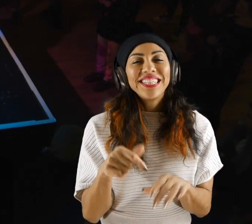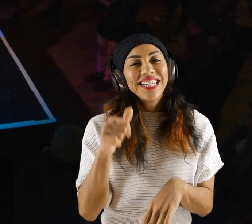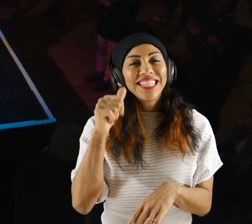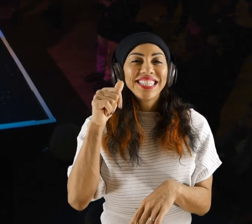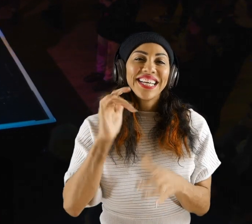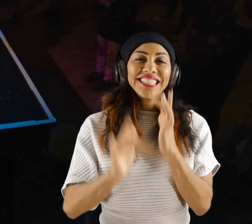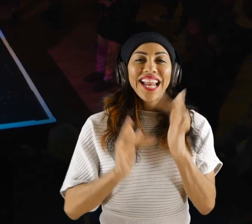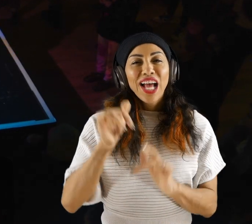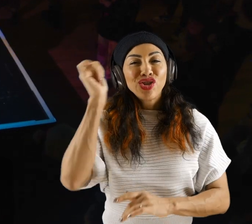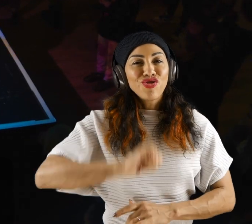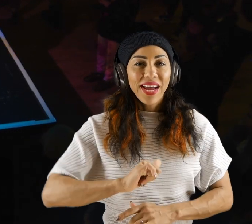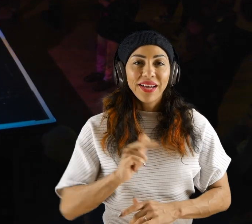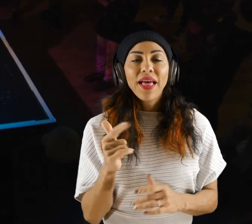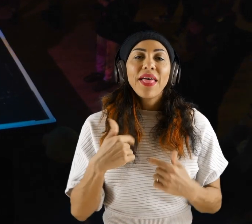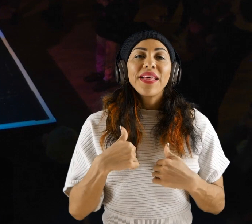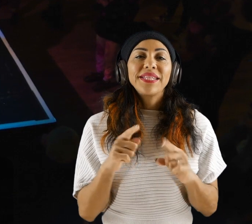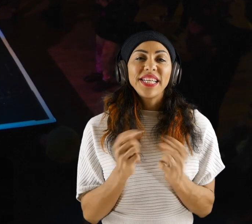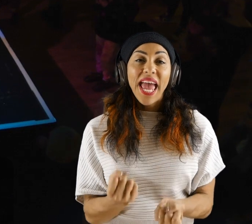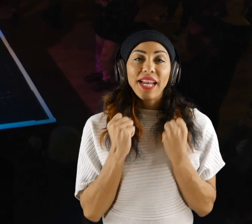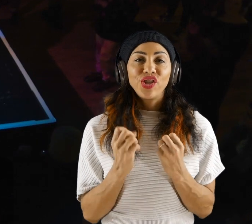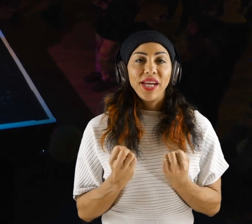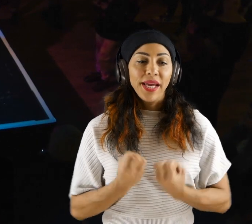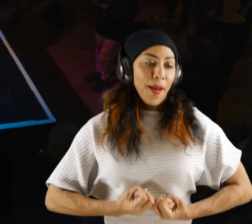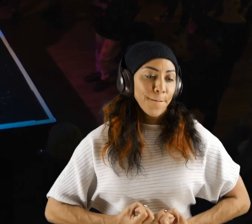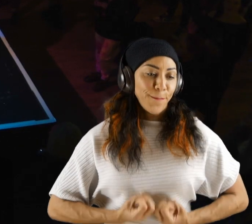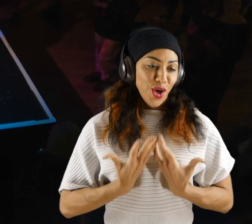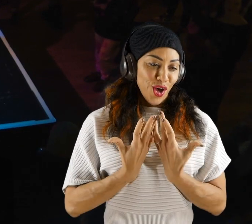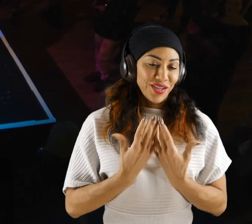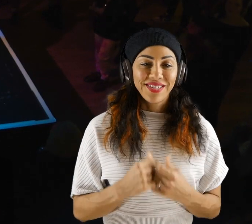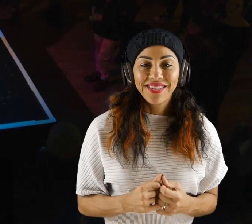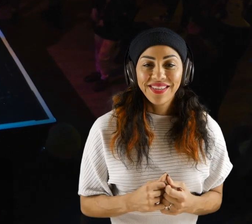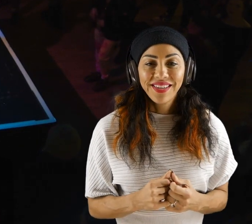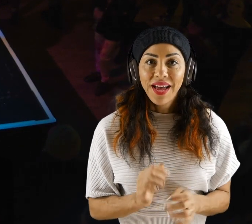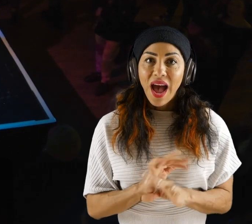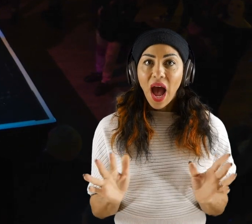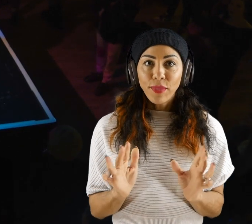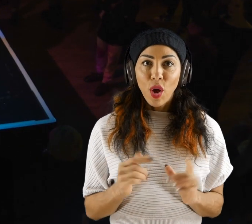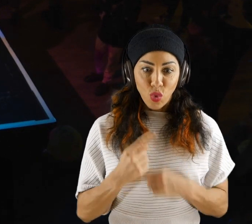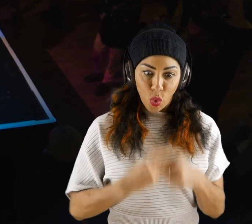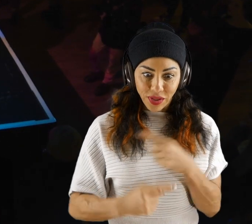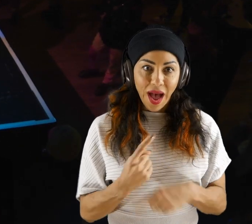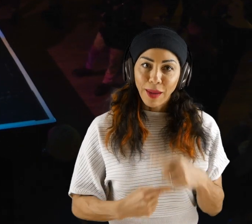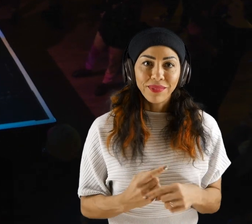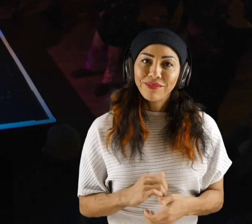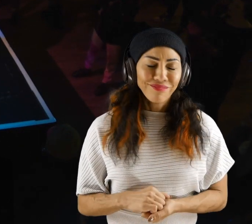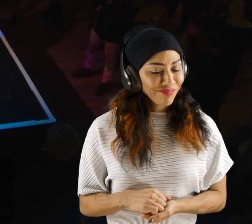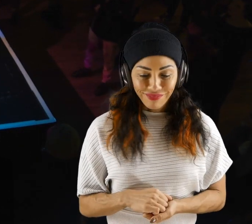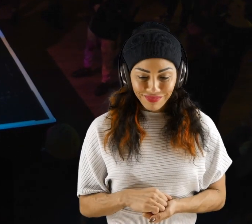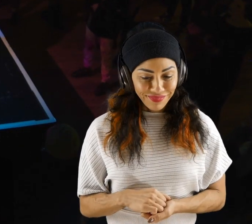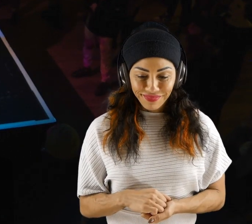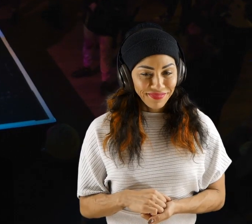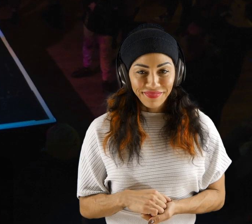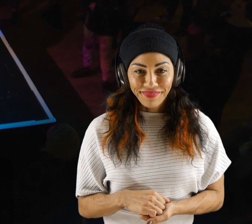of energy, not, I'm not hyper consumed with this stuff all the time, believe it or not. I